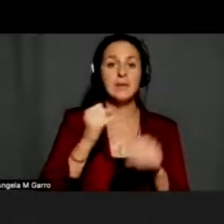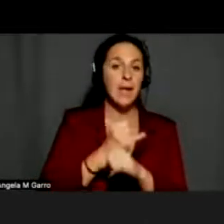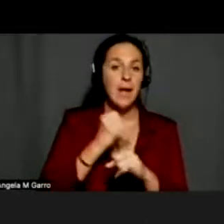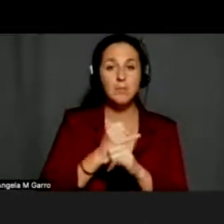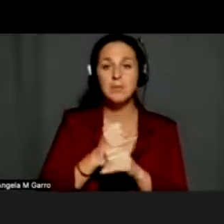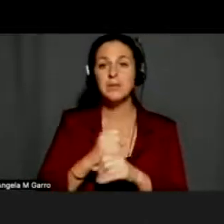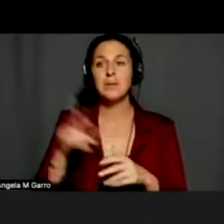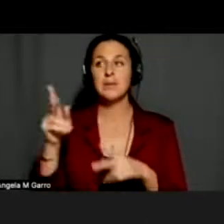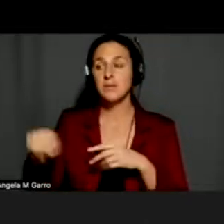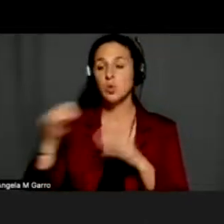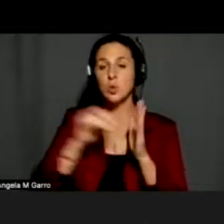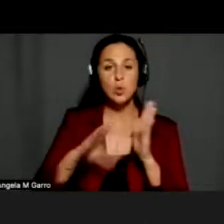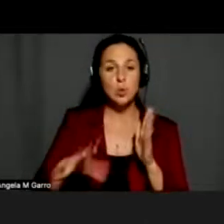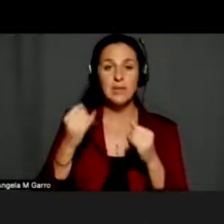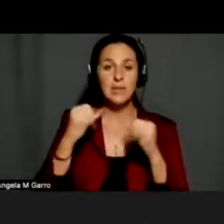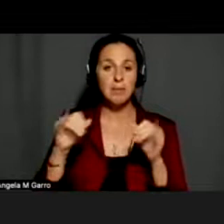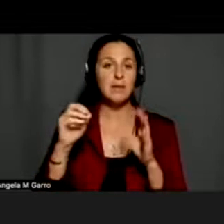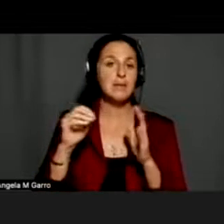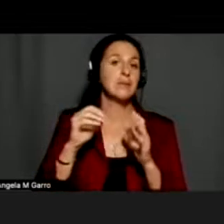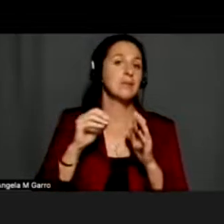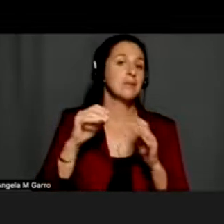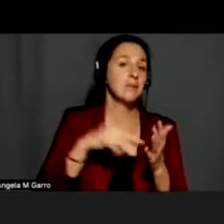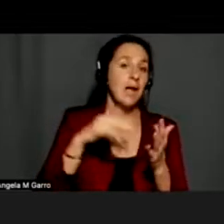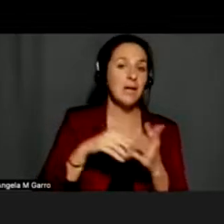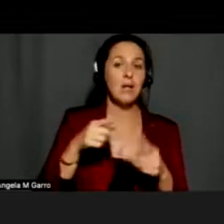safety of staff and students through a winter surge, and